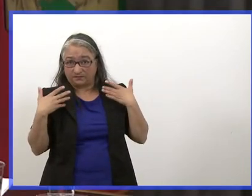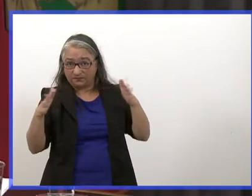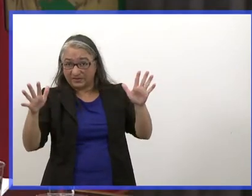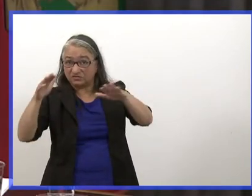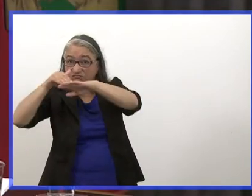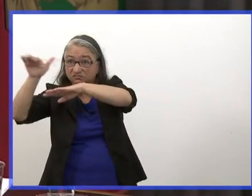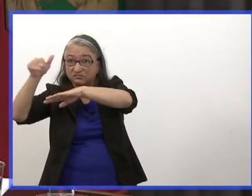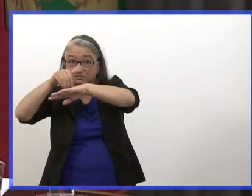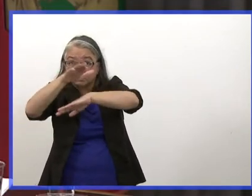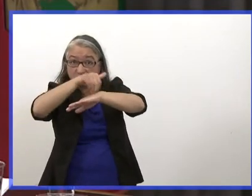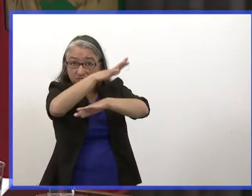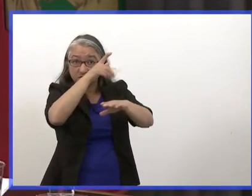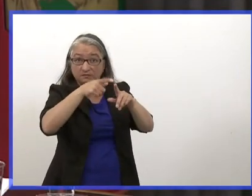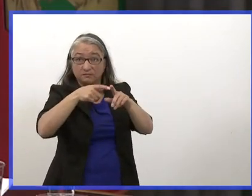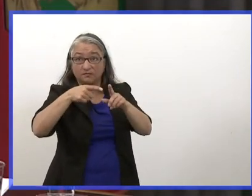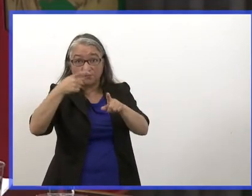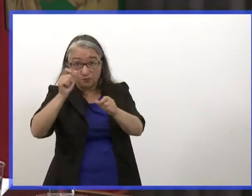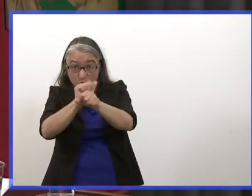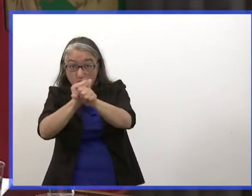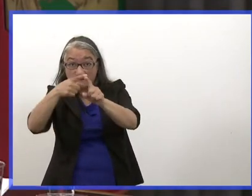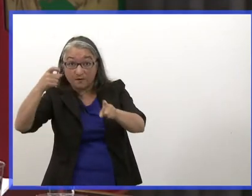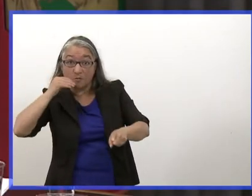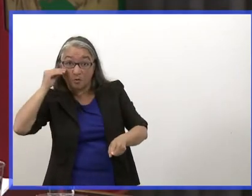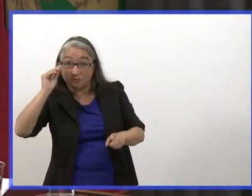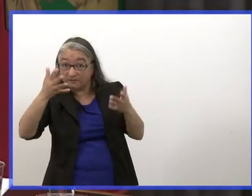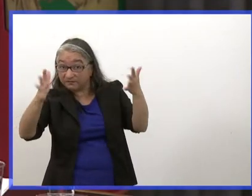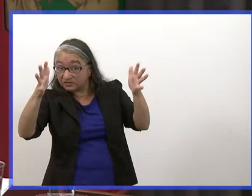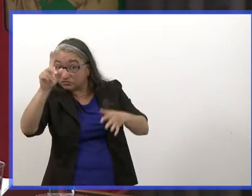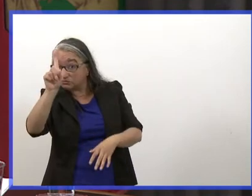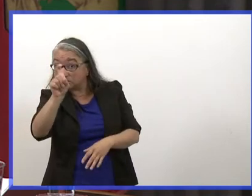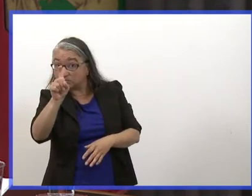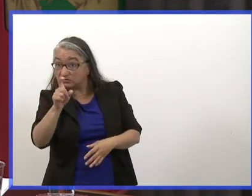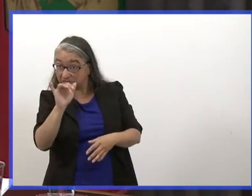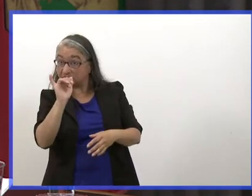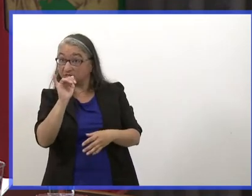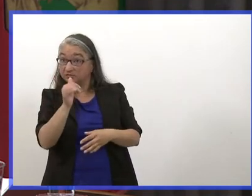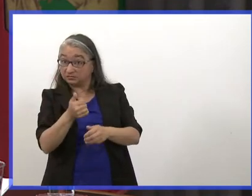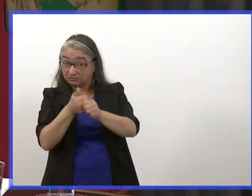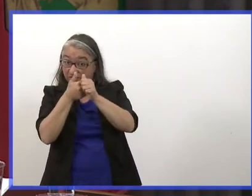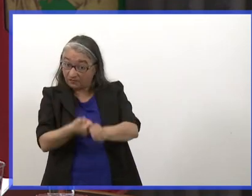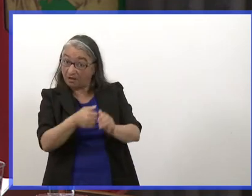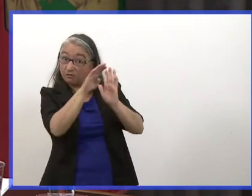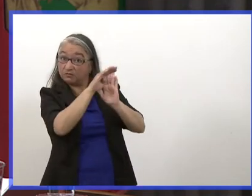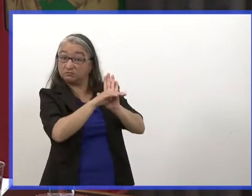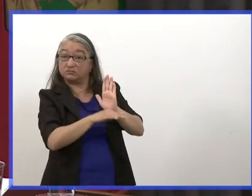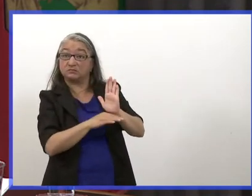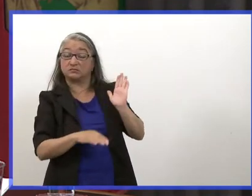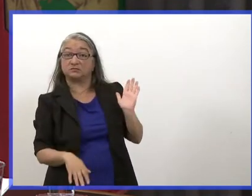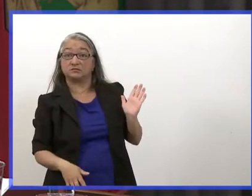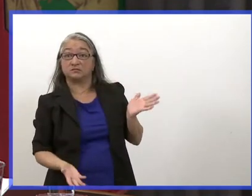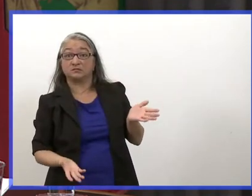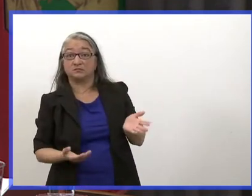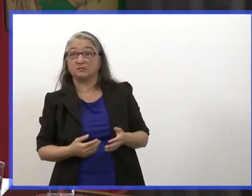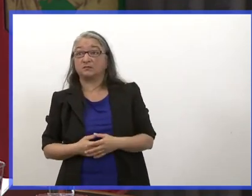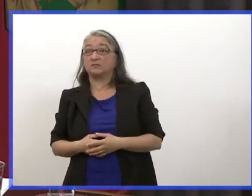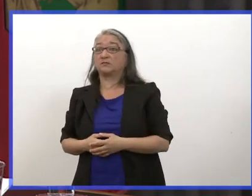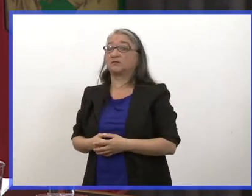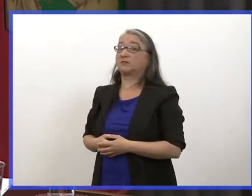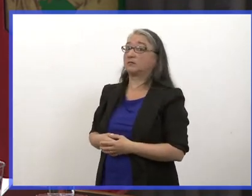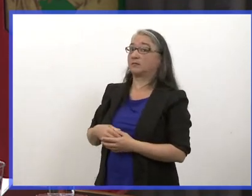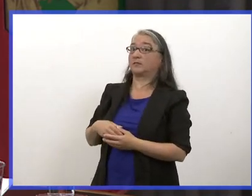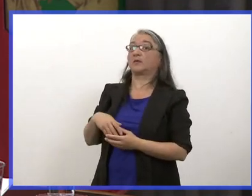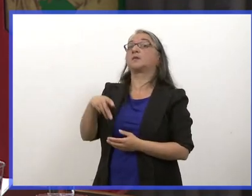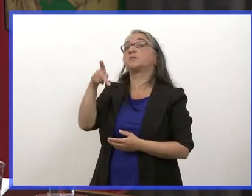Well, I can only tell you that up until a couple of weeks ago, I believe we had, last numbers I had, Stephanie, were